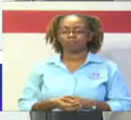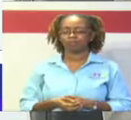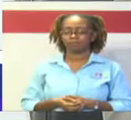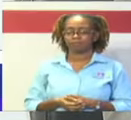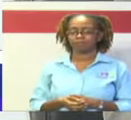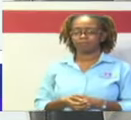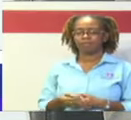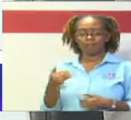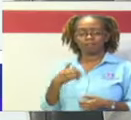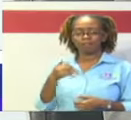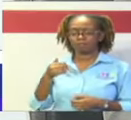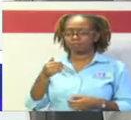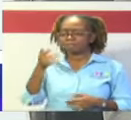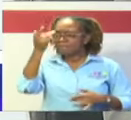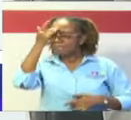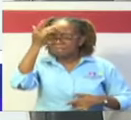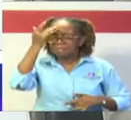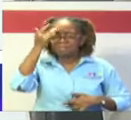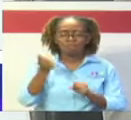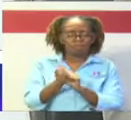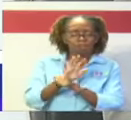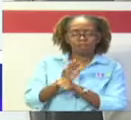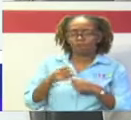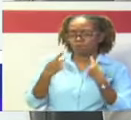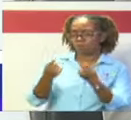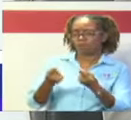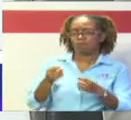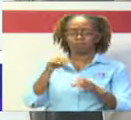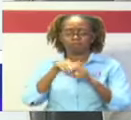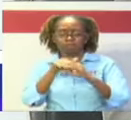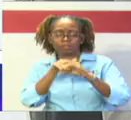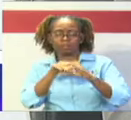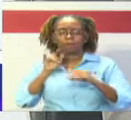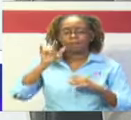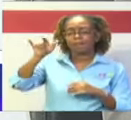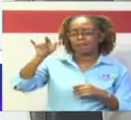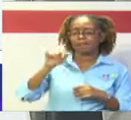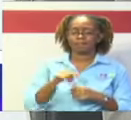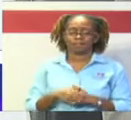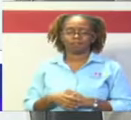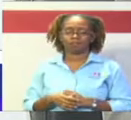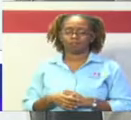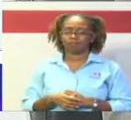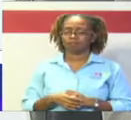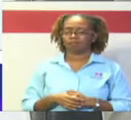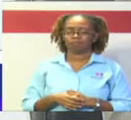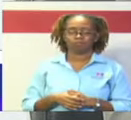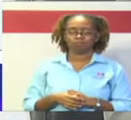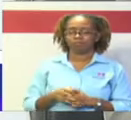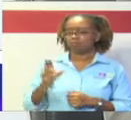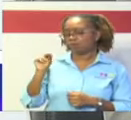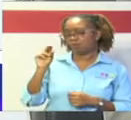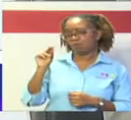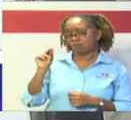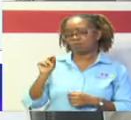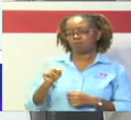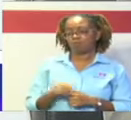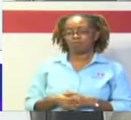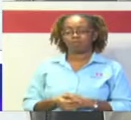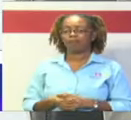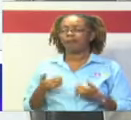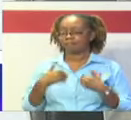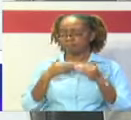first place are our main line of protection as we have travel in greater numbers. So although we have travel in